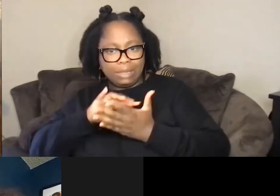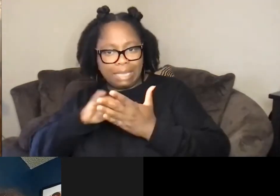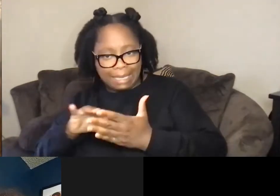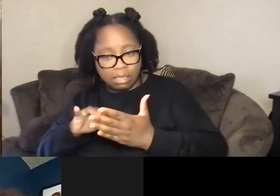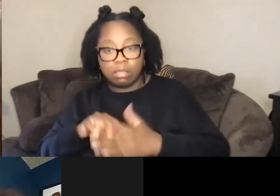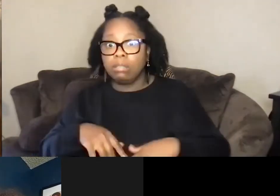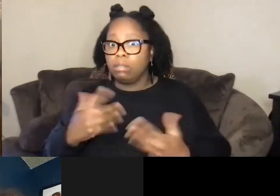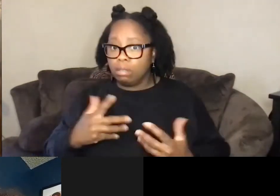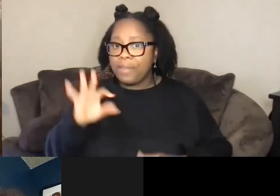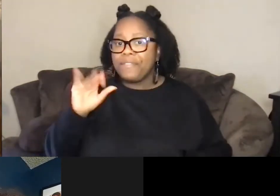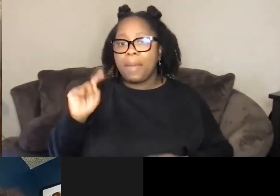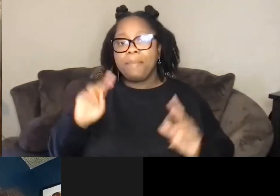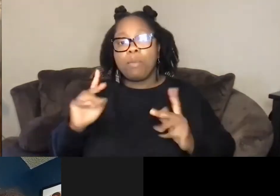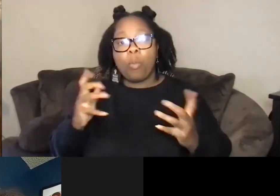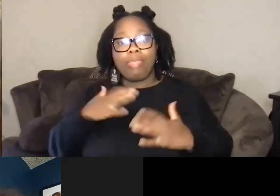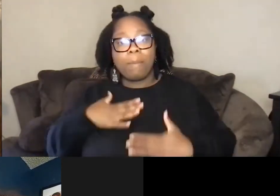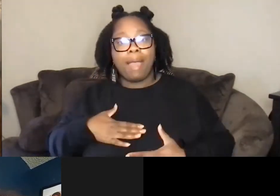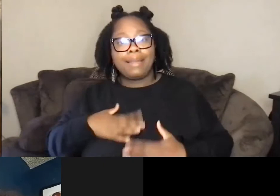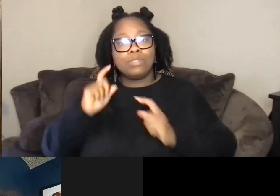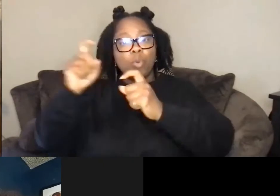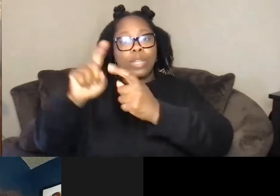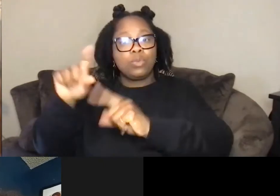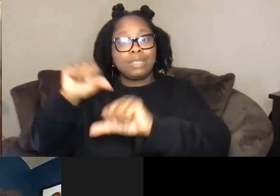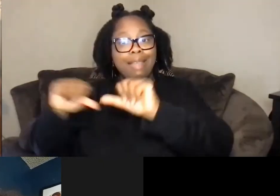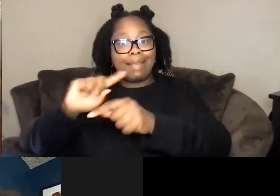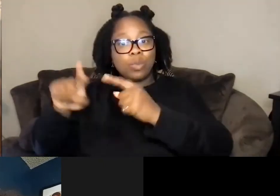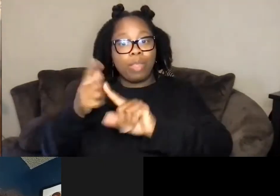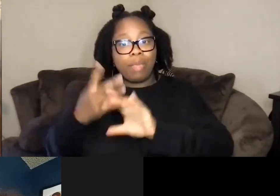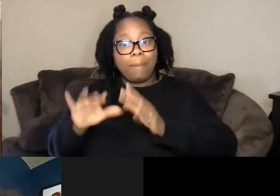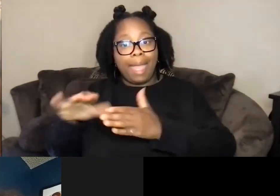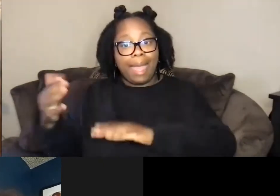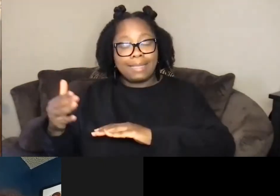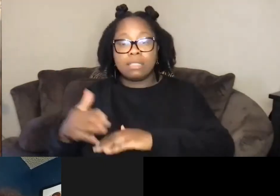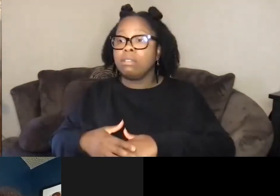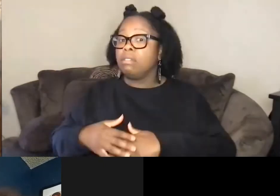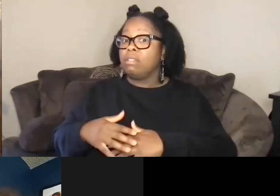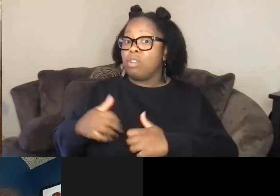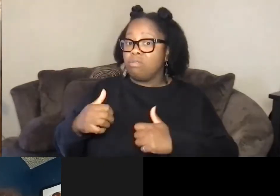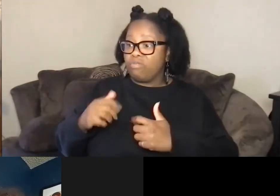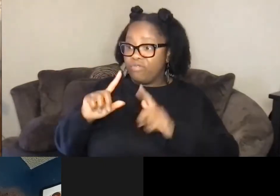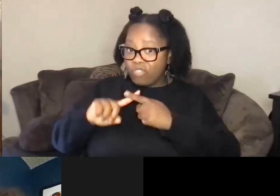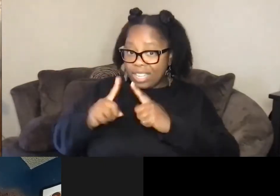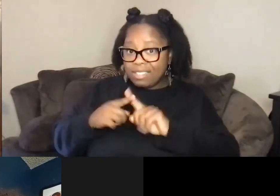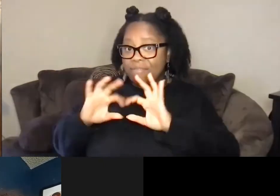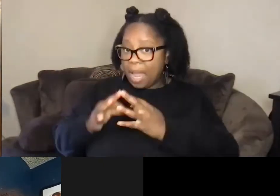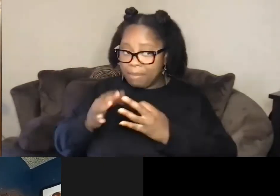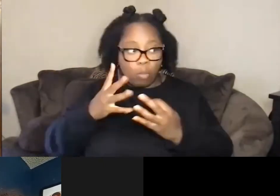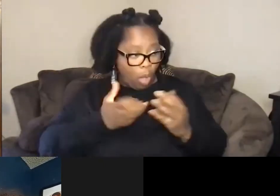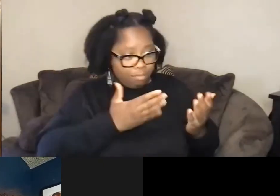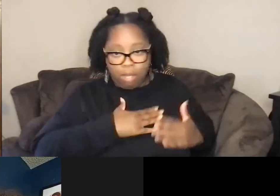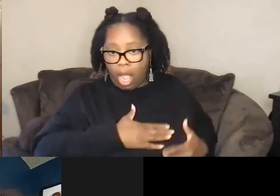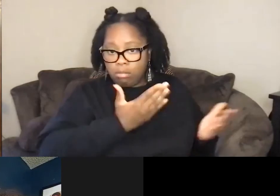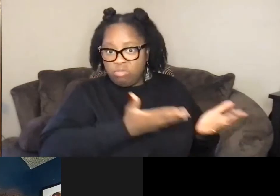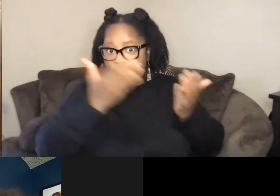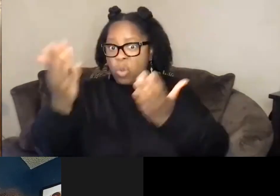have their bodies donated to science after they pass, and their surviving relatives or friends trying to fulfill their wishes, only to learn